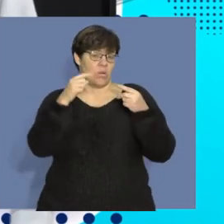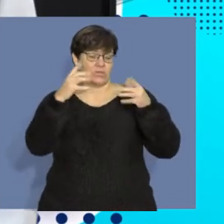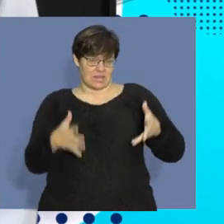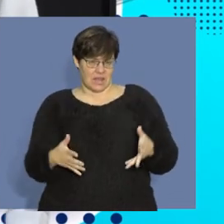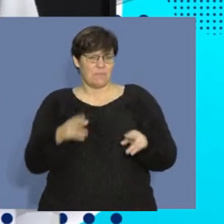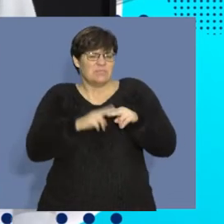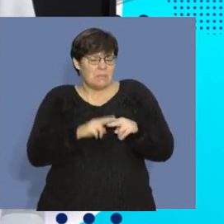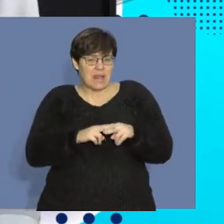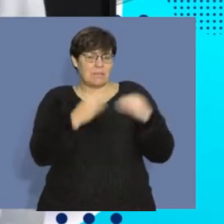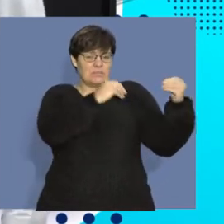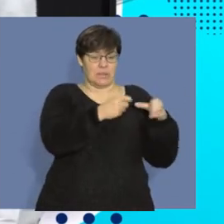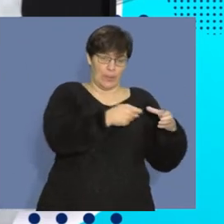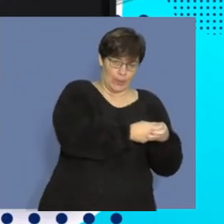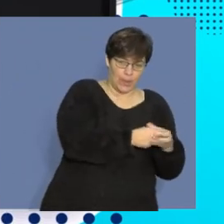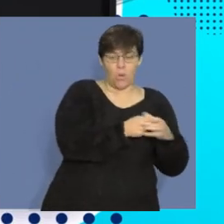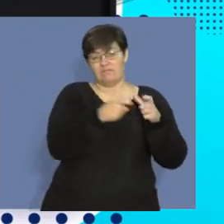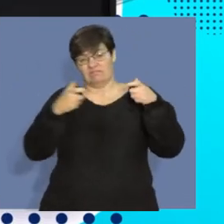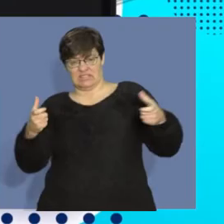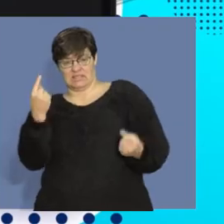and nature of the enterprise.